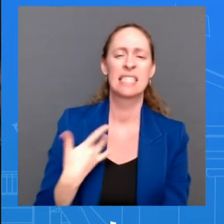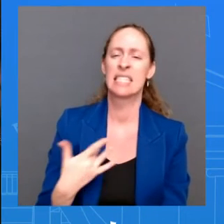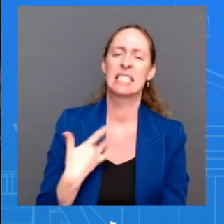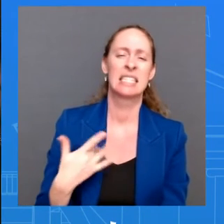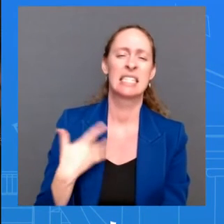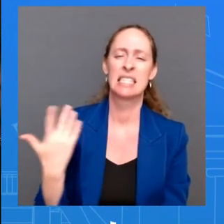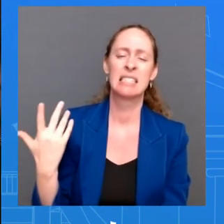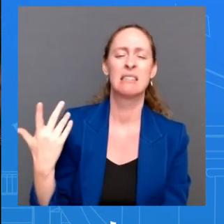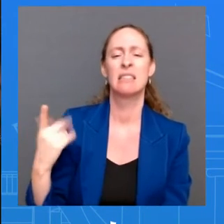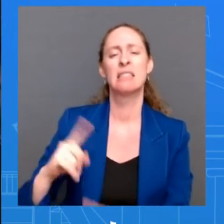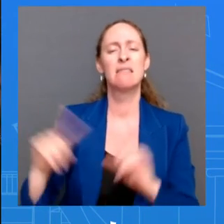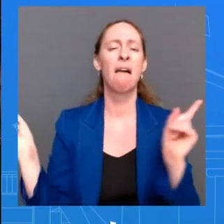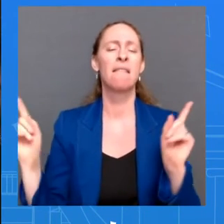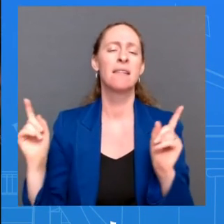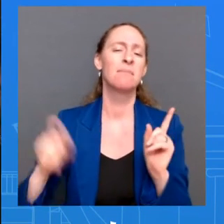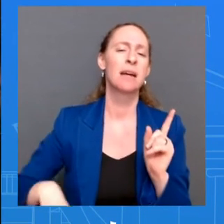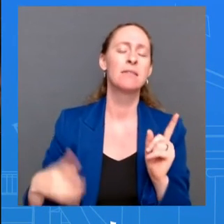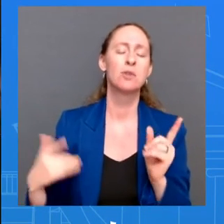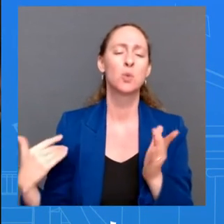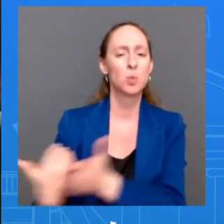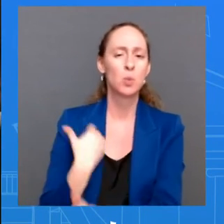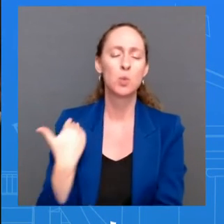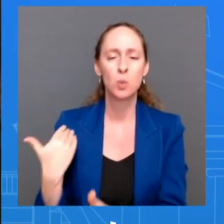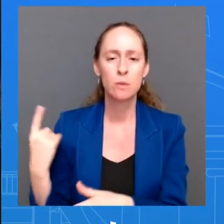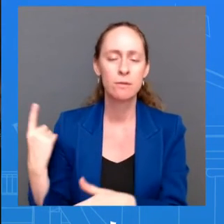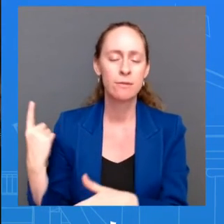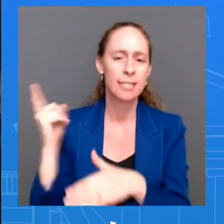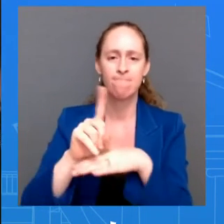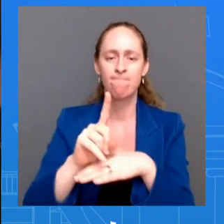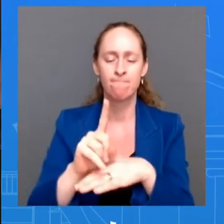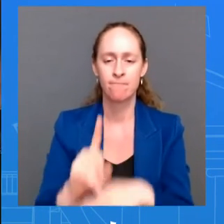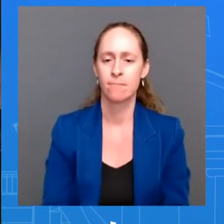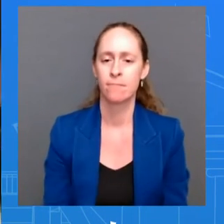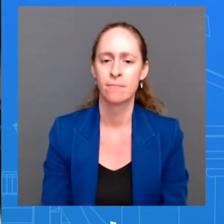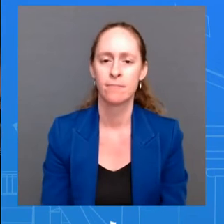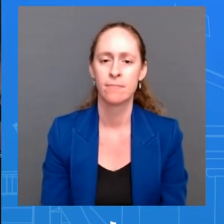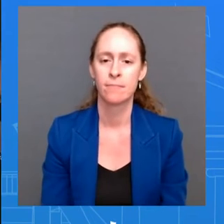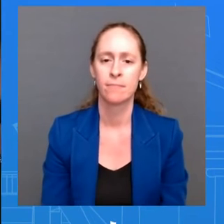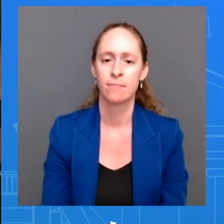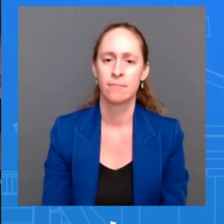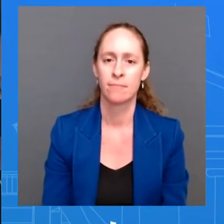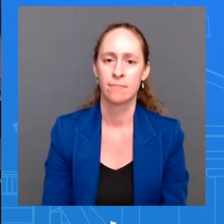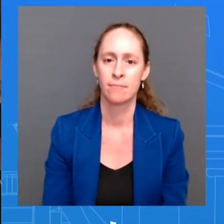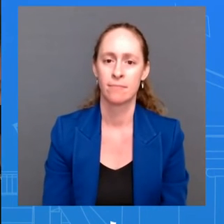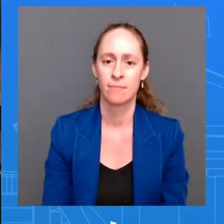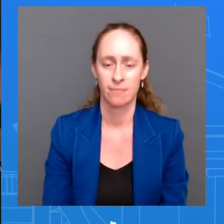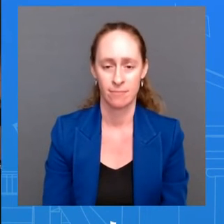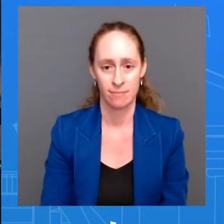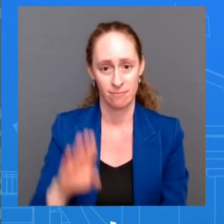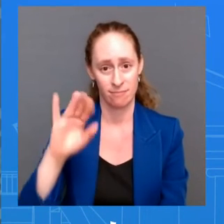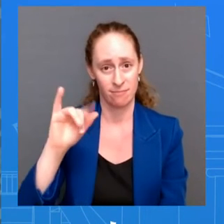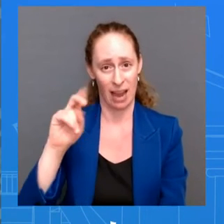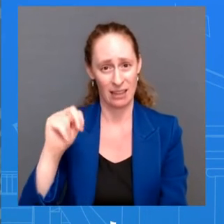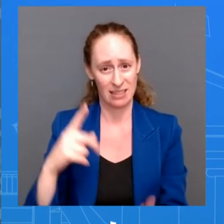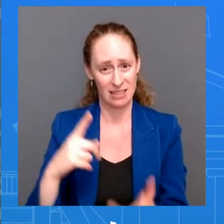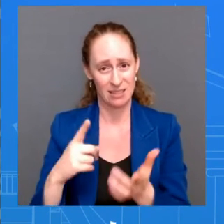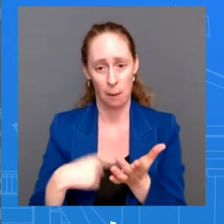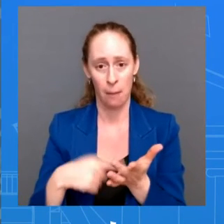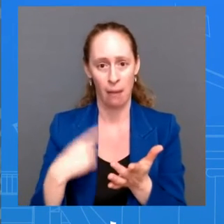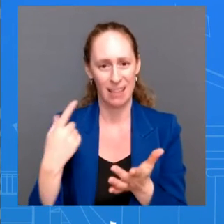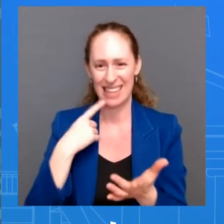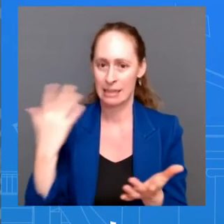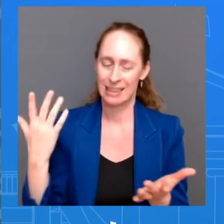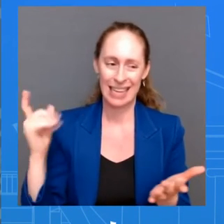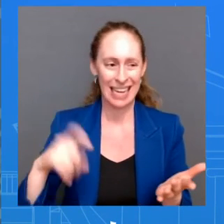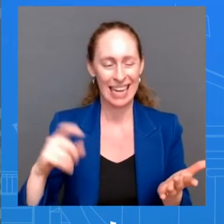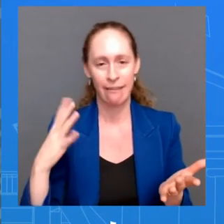change is something we've heard President Biden himself talk about in the Democratic Party. So does the White House have any response to the congressman? Look, I'm I'm